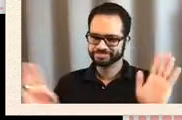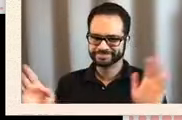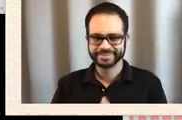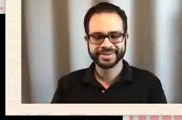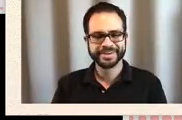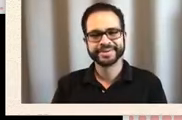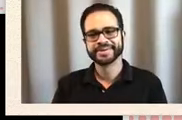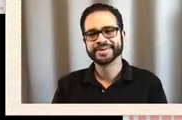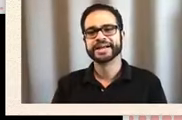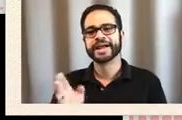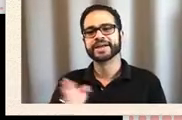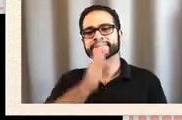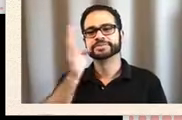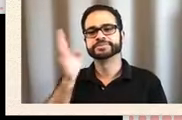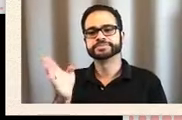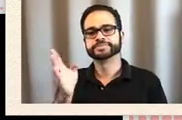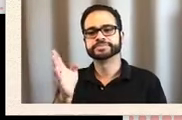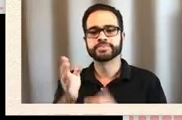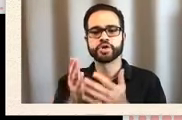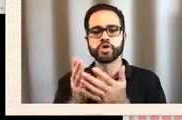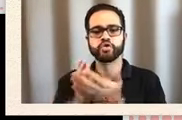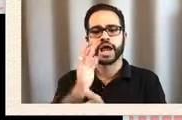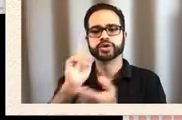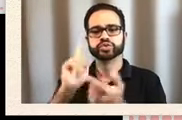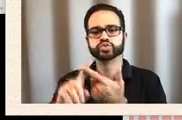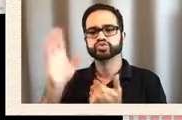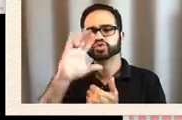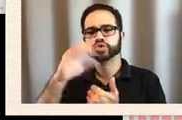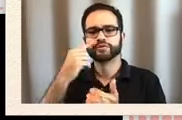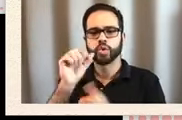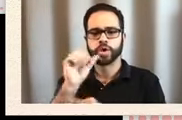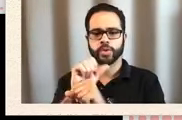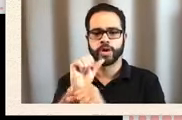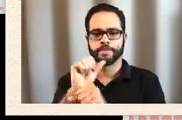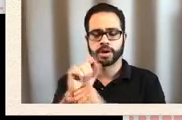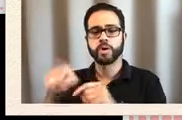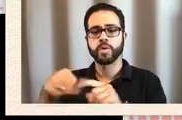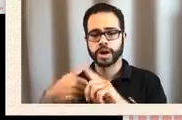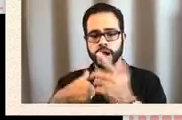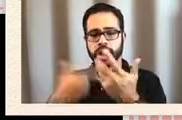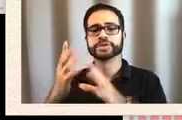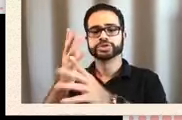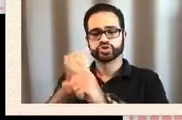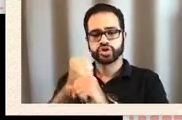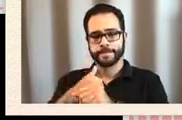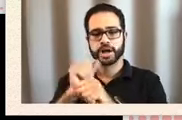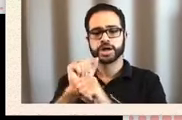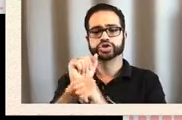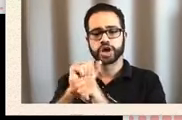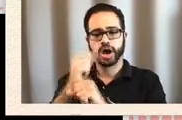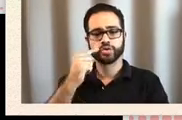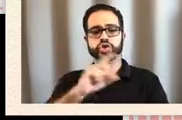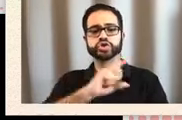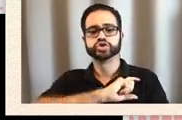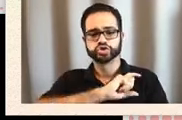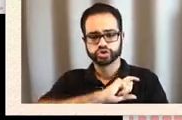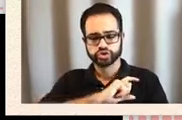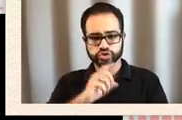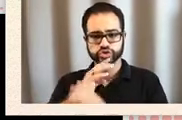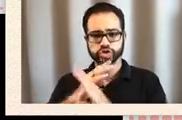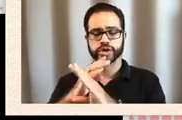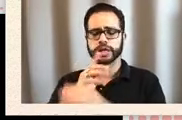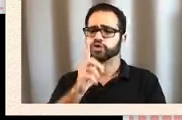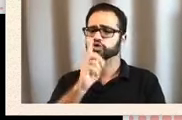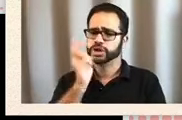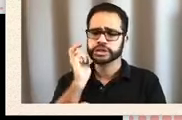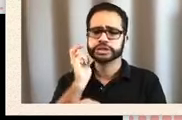to seek and retain employment. When I got my job as a security officer, it was really difficult to try to find a